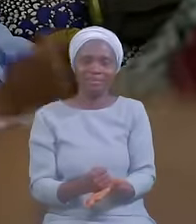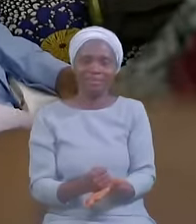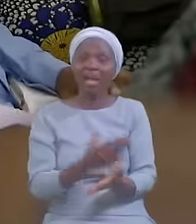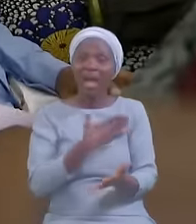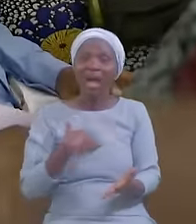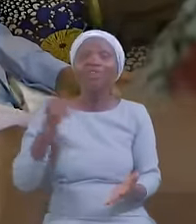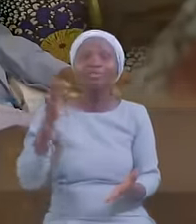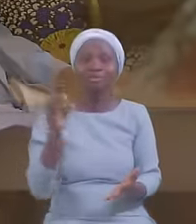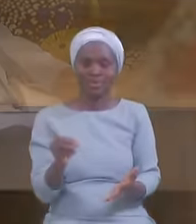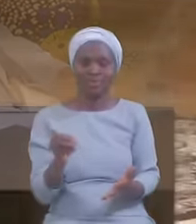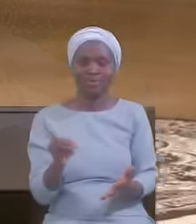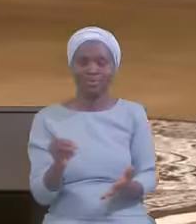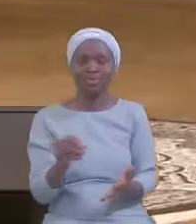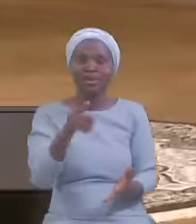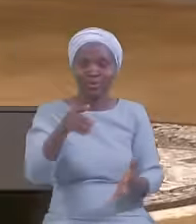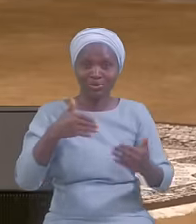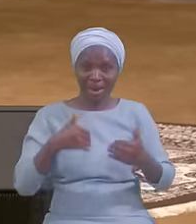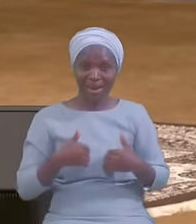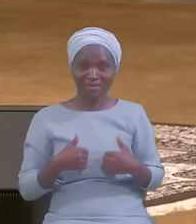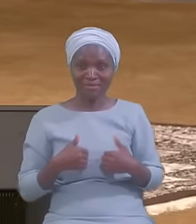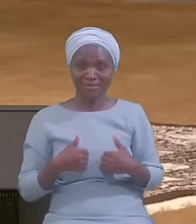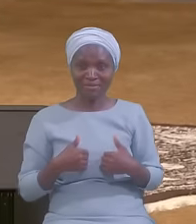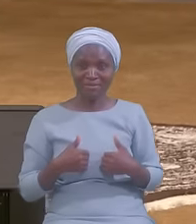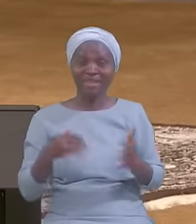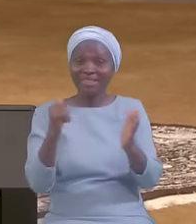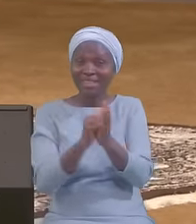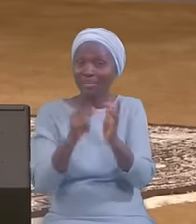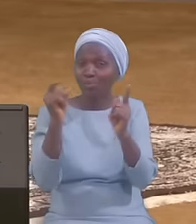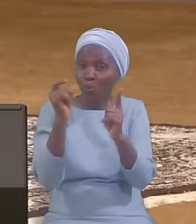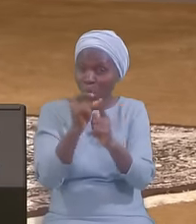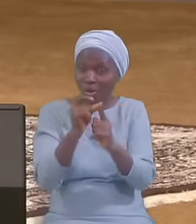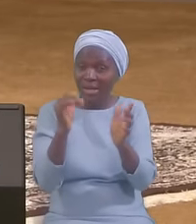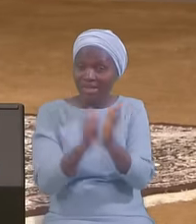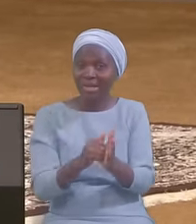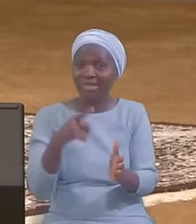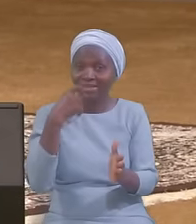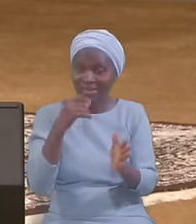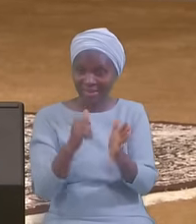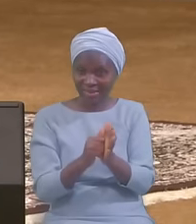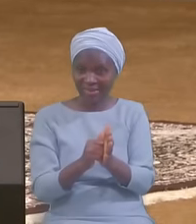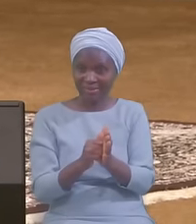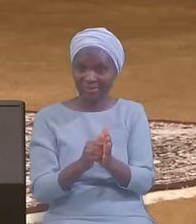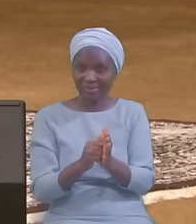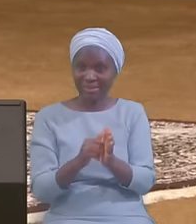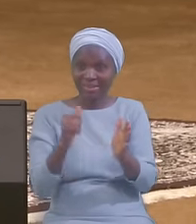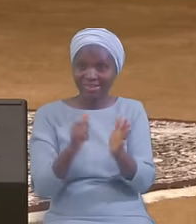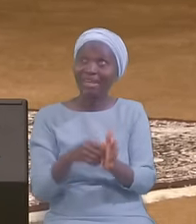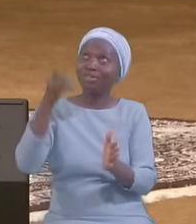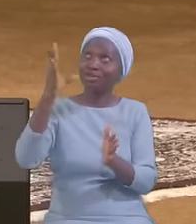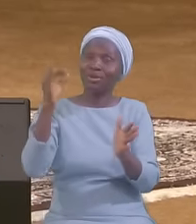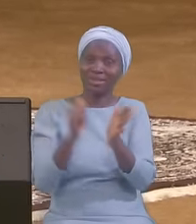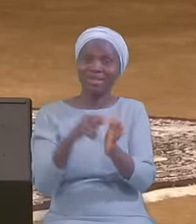so you have that word that says he will make